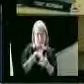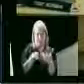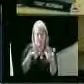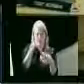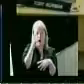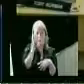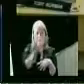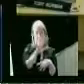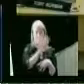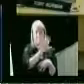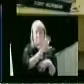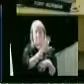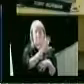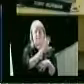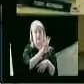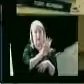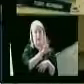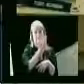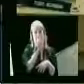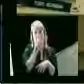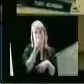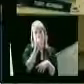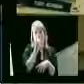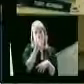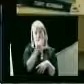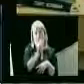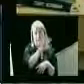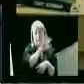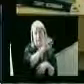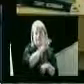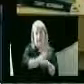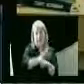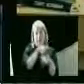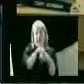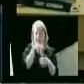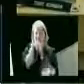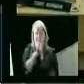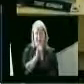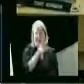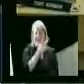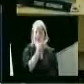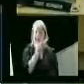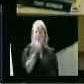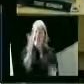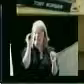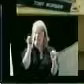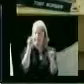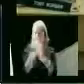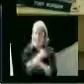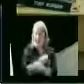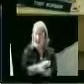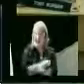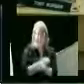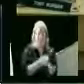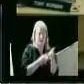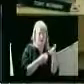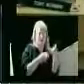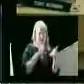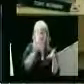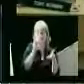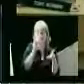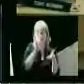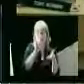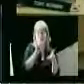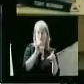because of Mr. Suttles' assignment in PE, he's a math teacher, couldn't get the TBAS scores,